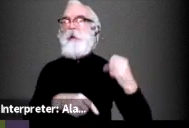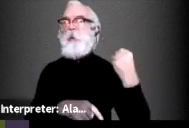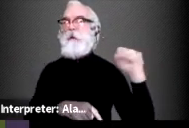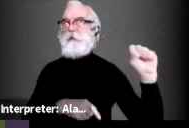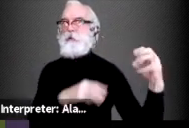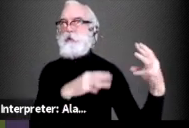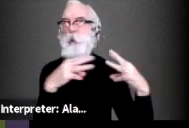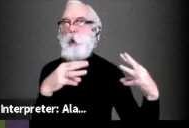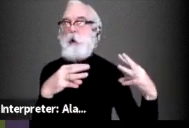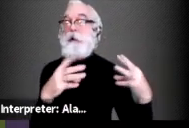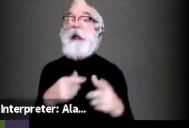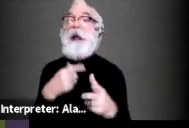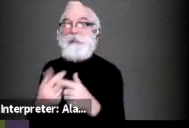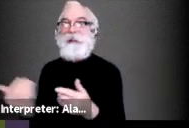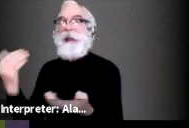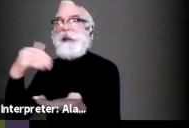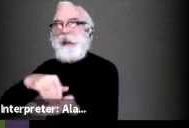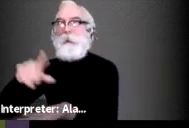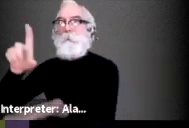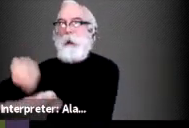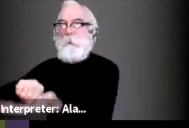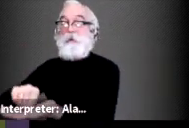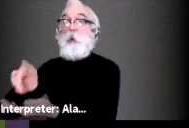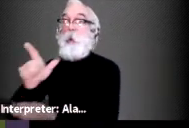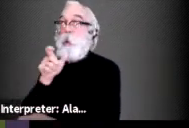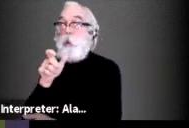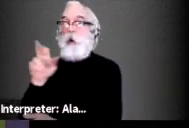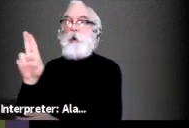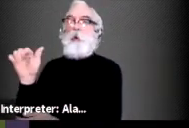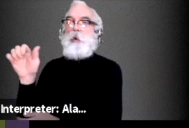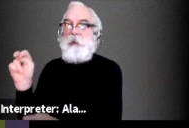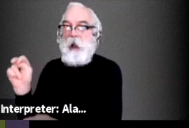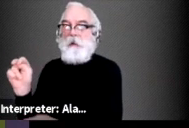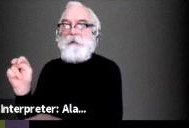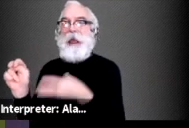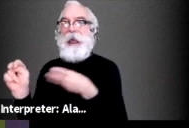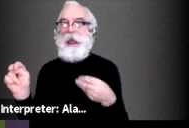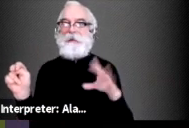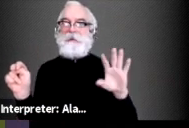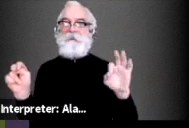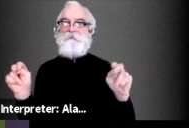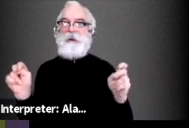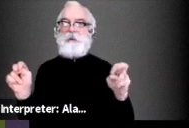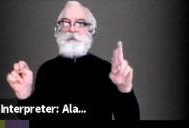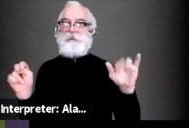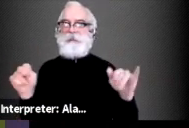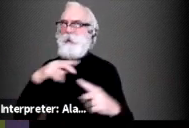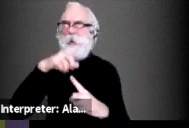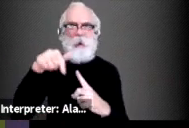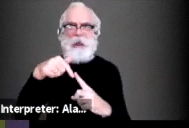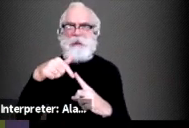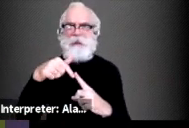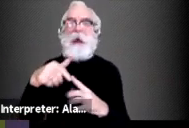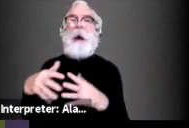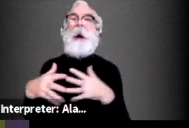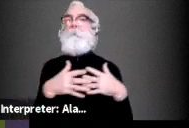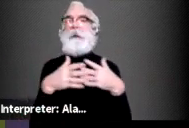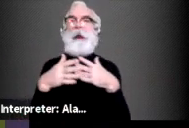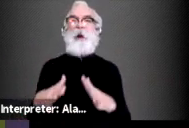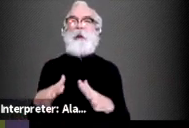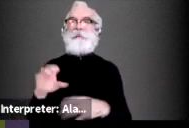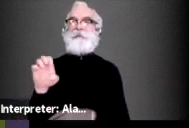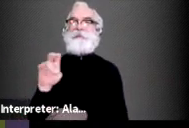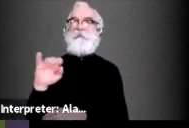by both the Union and the Confederacy in the American Civil War. And more recently,